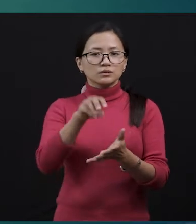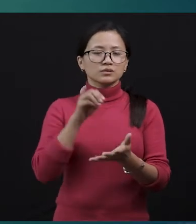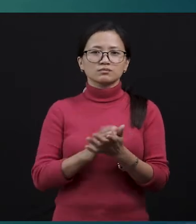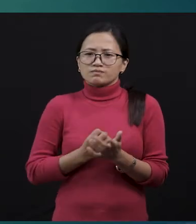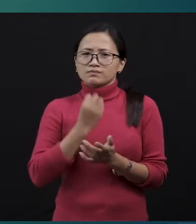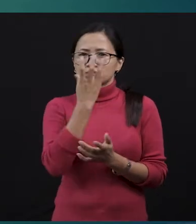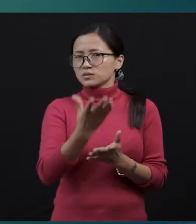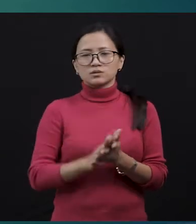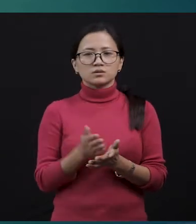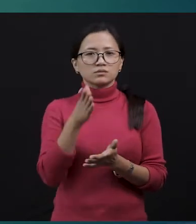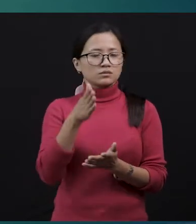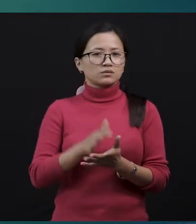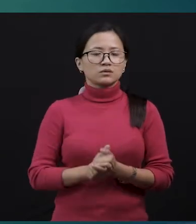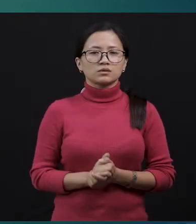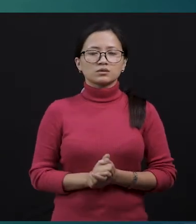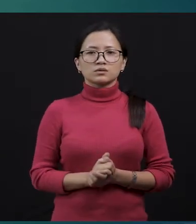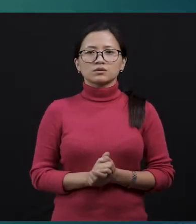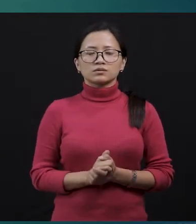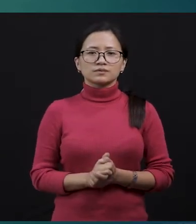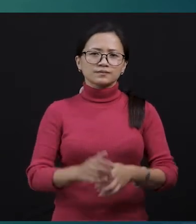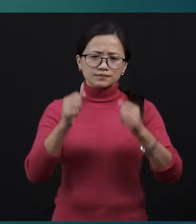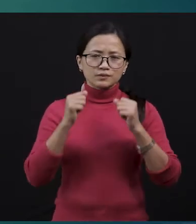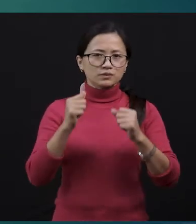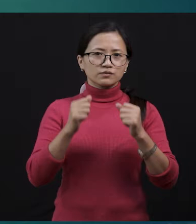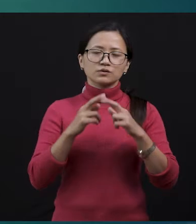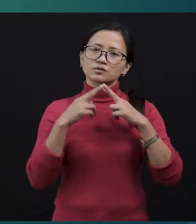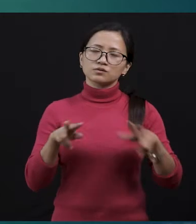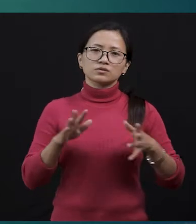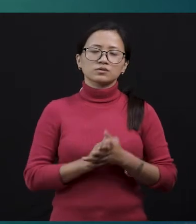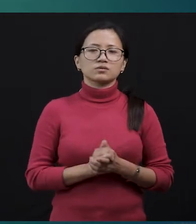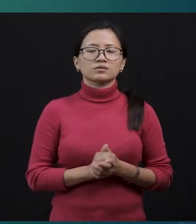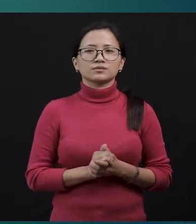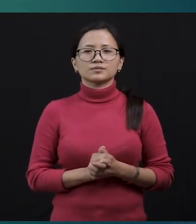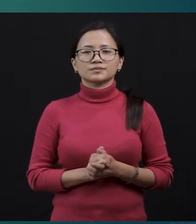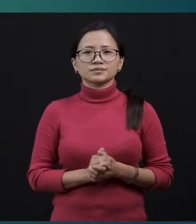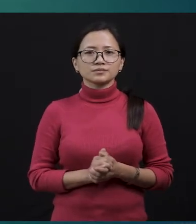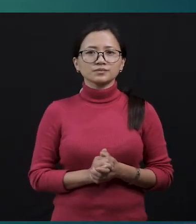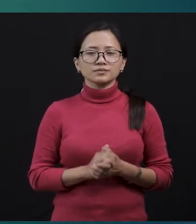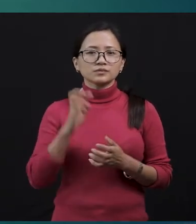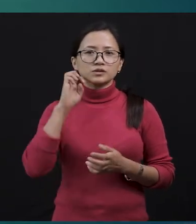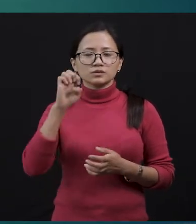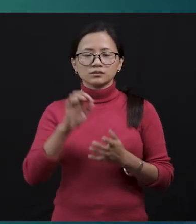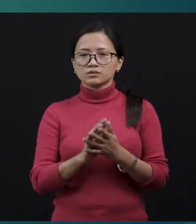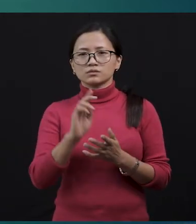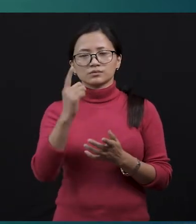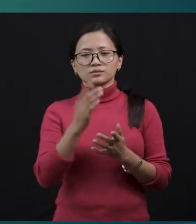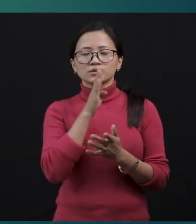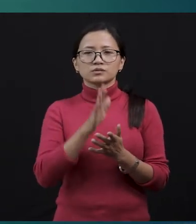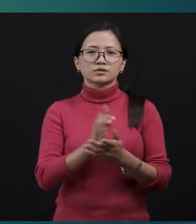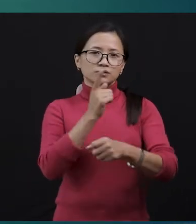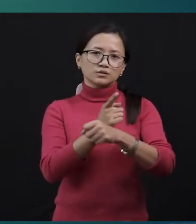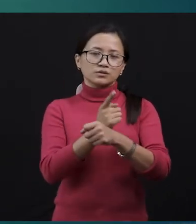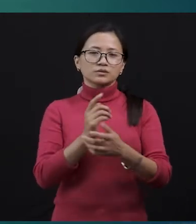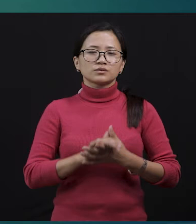not easy. To become an astronaut itself is very difficult, and she not only became an astronaut, but she became a